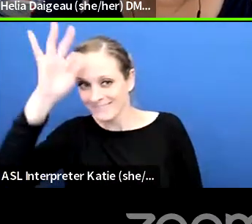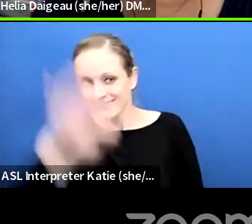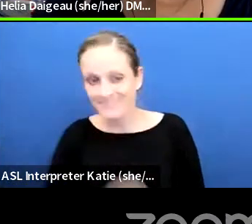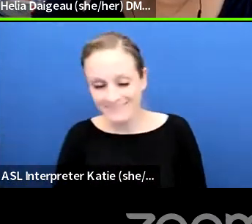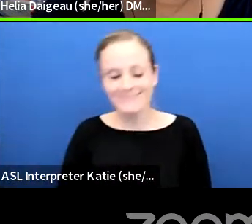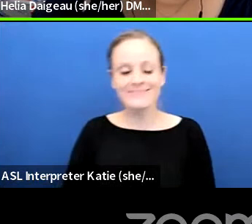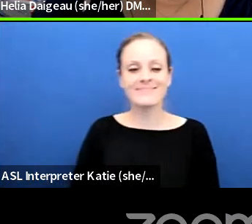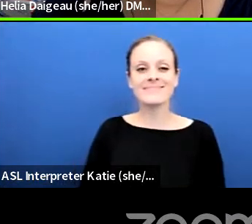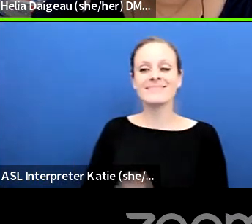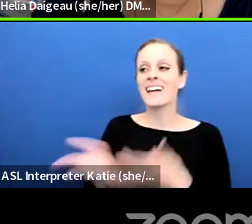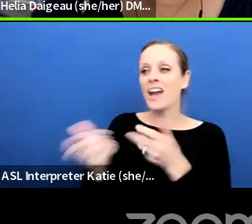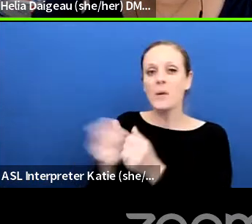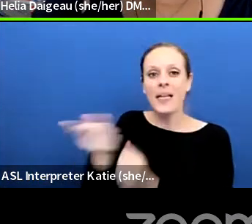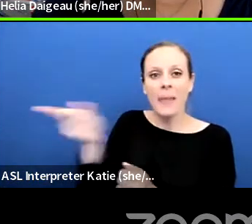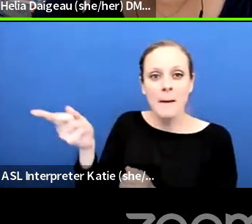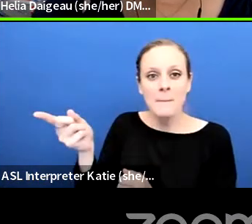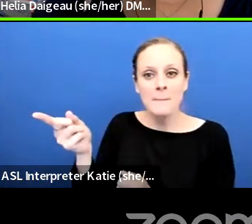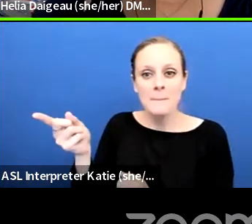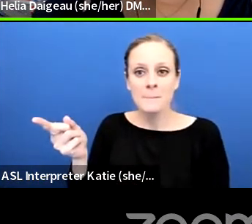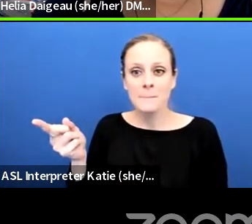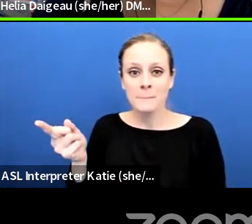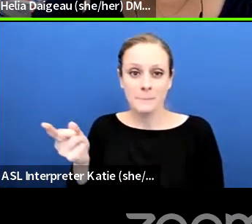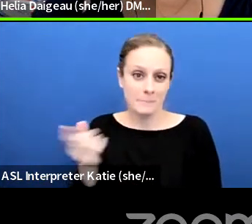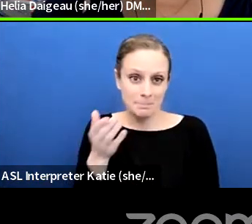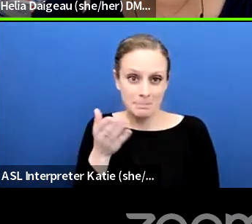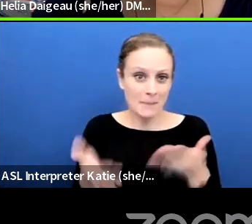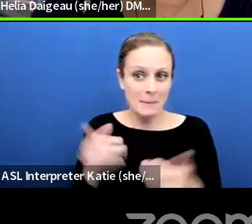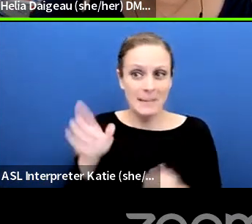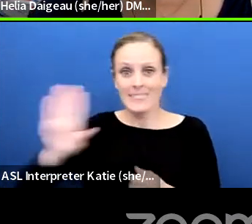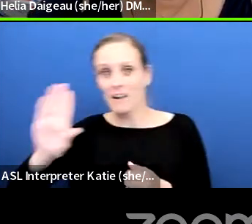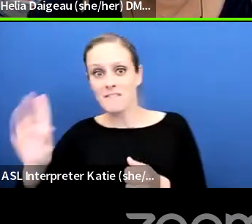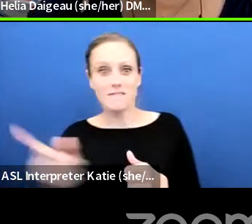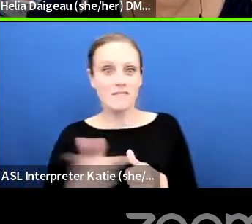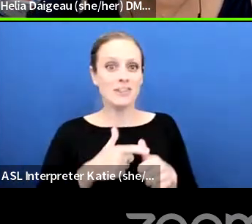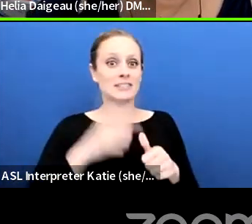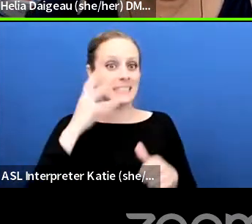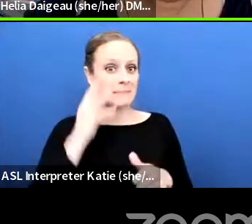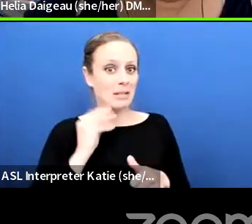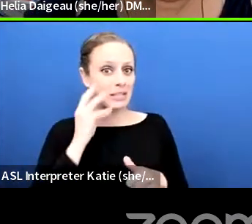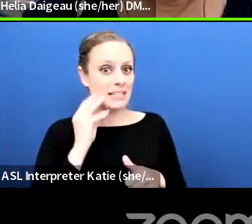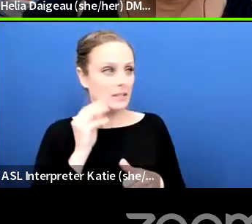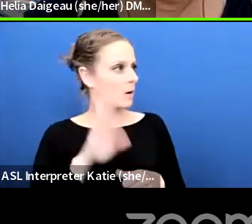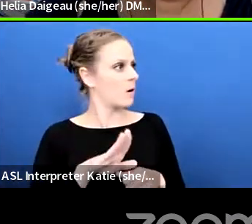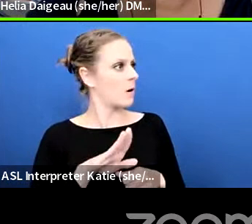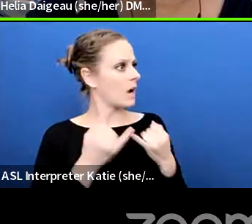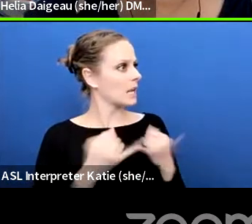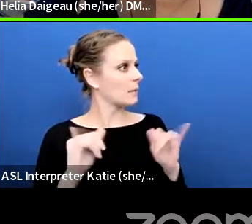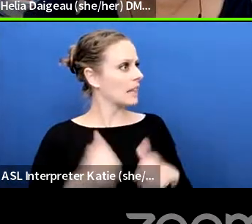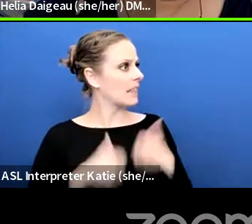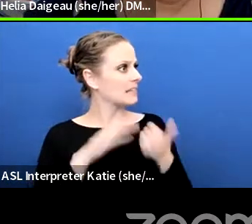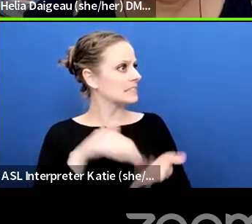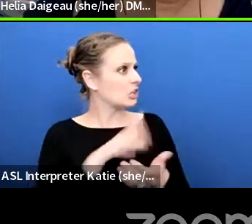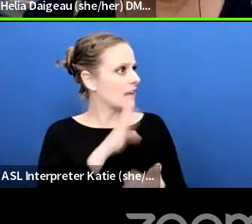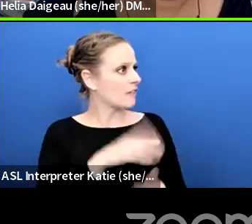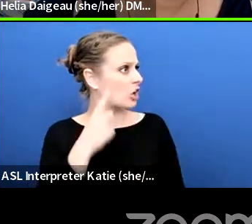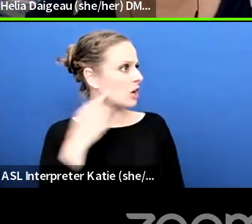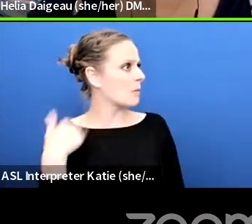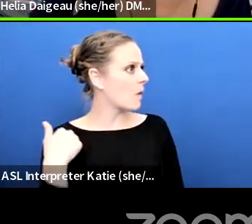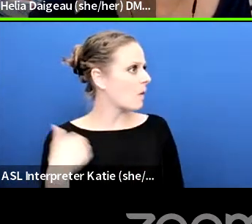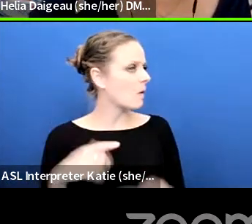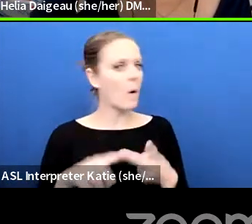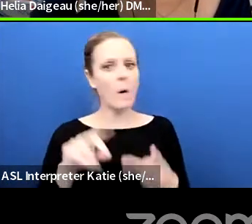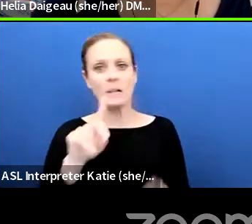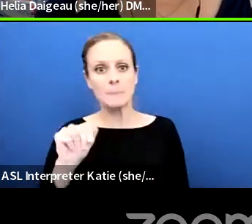people, you likely could be one of the first people who's ever said the words independent living center, disability justice,